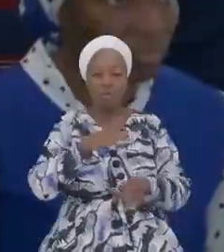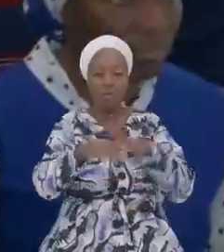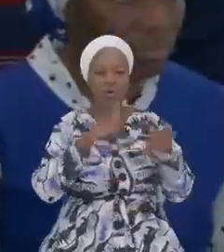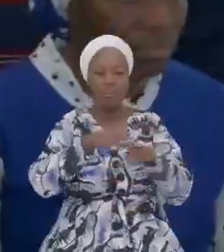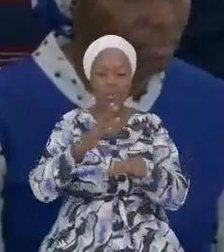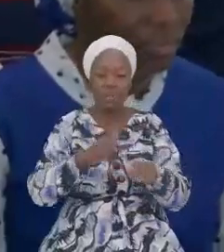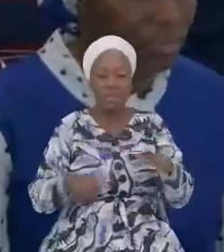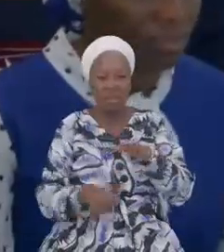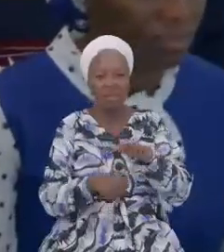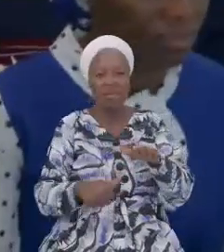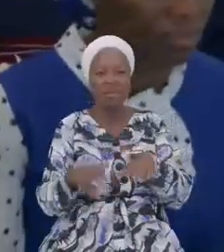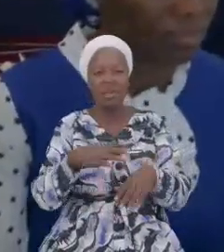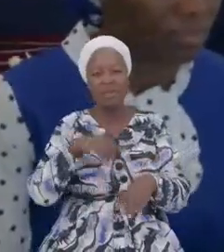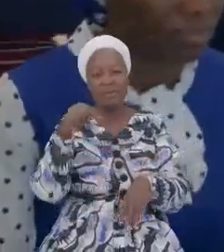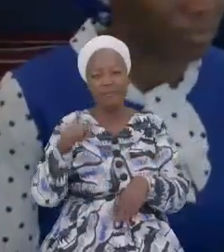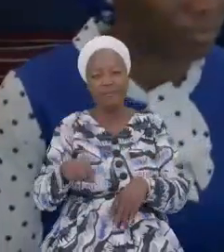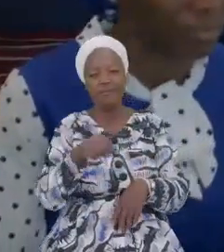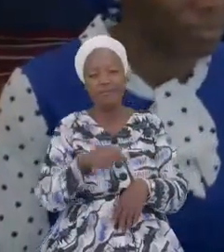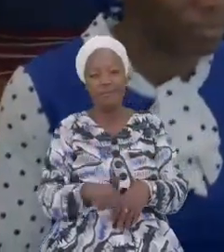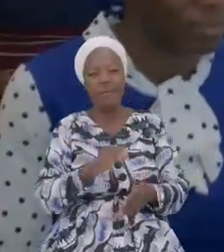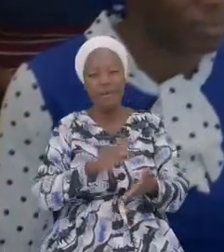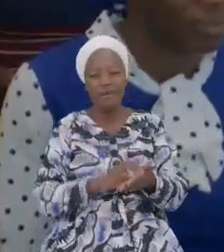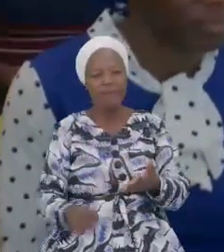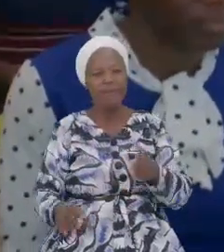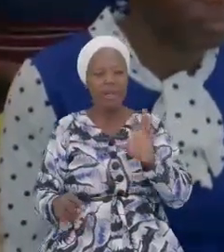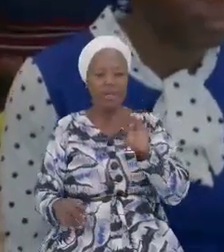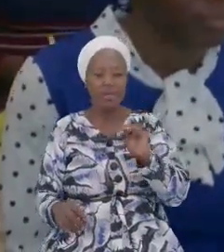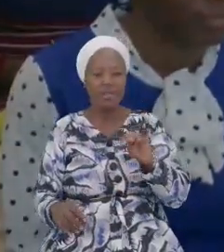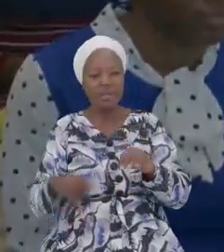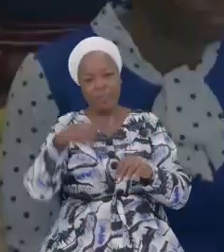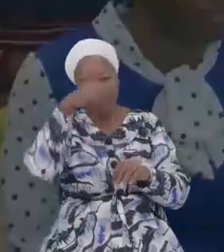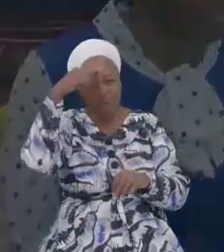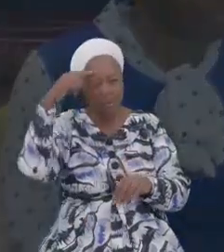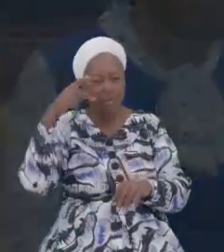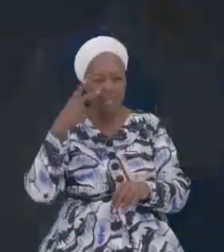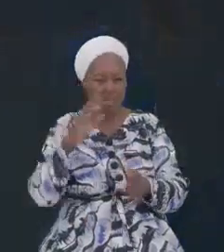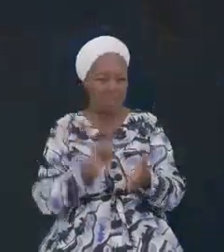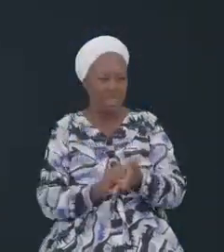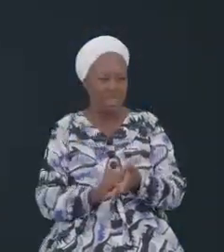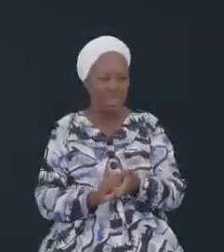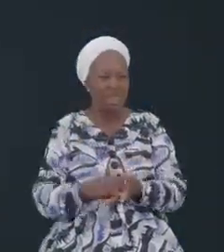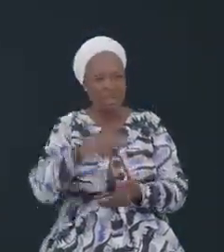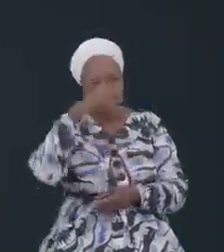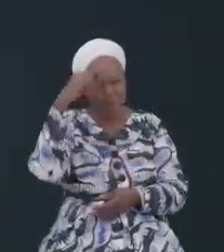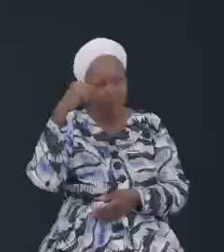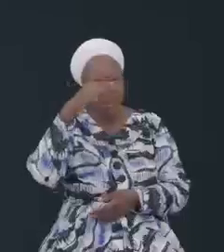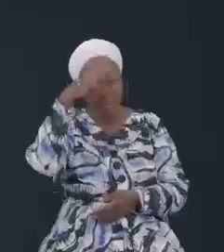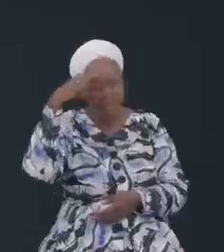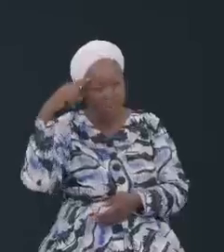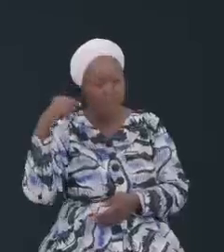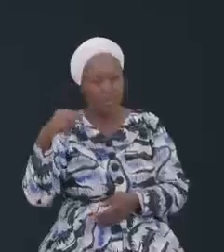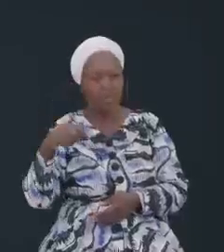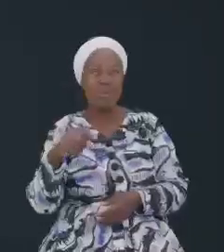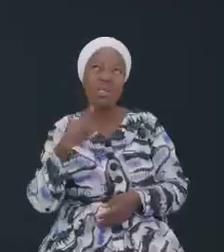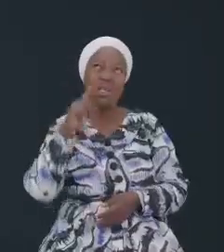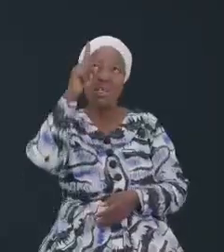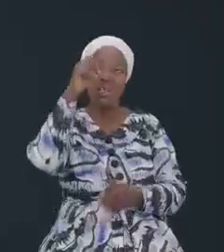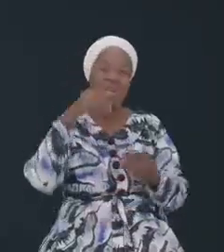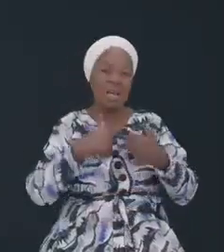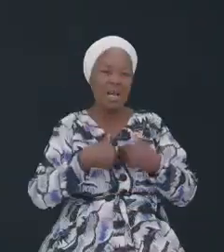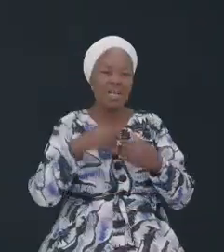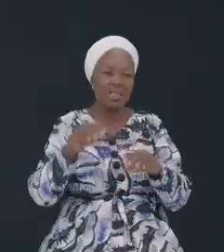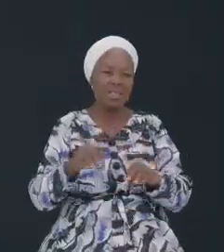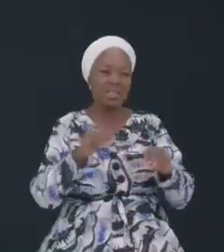Then in verse 14, it says, because, look at that, because he has set